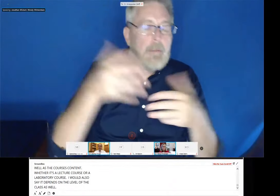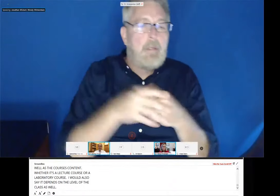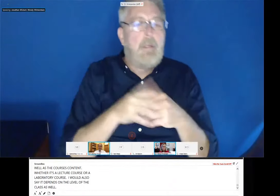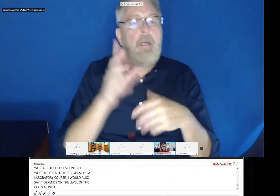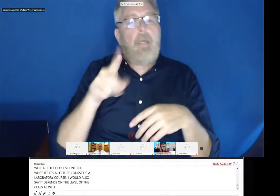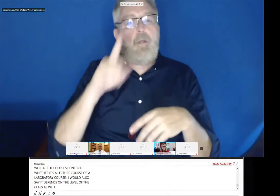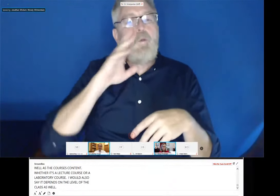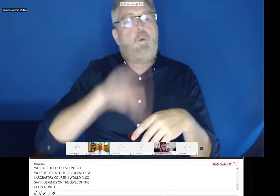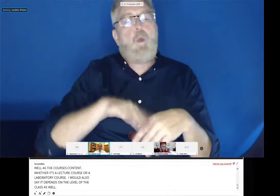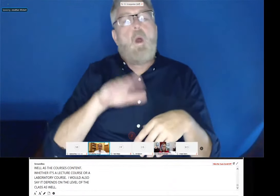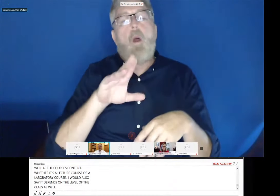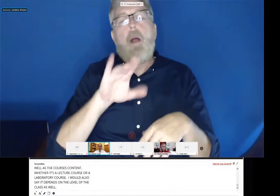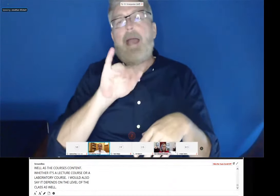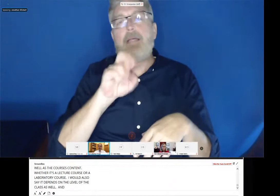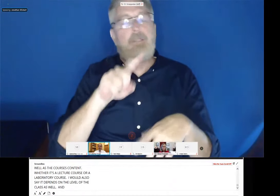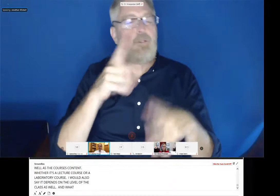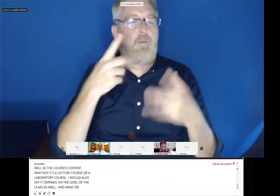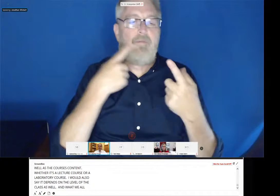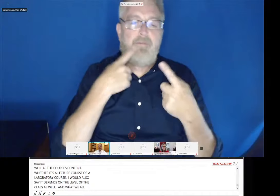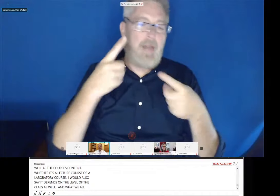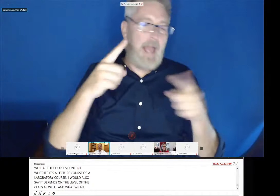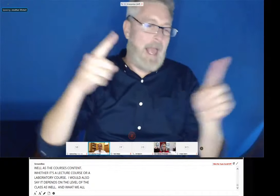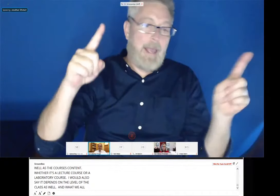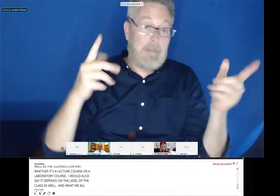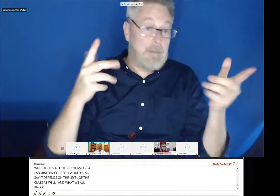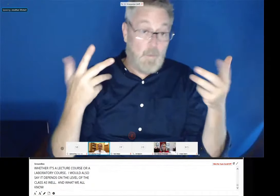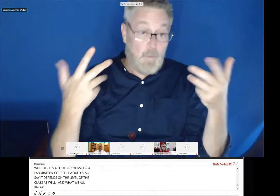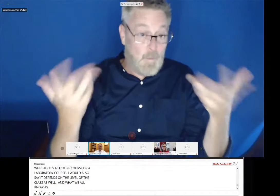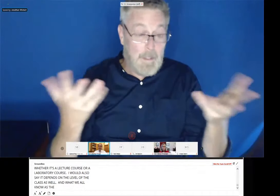the hallmark of ISU, and that is that